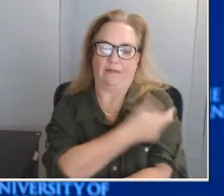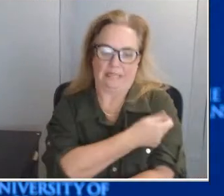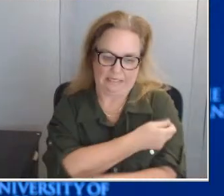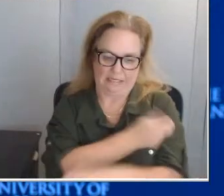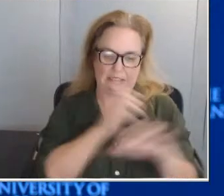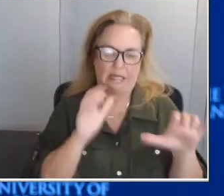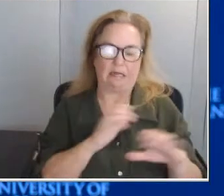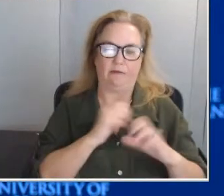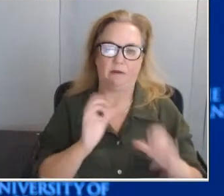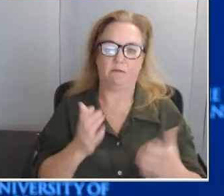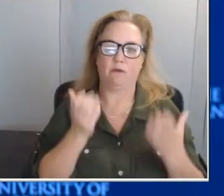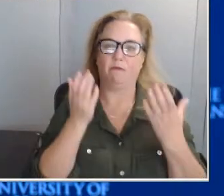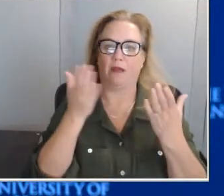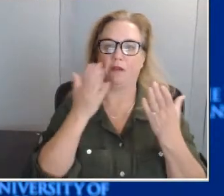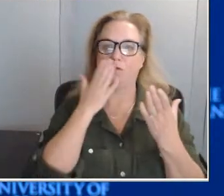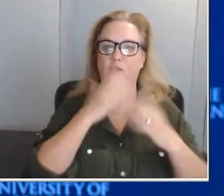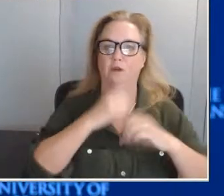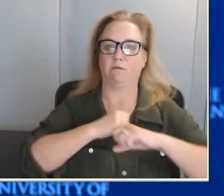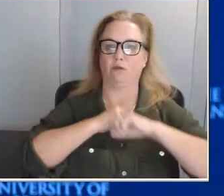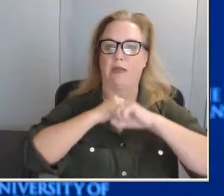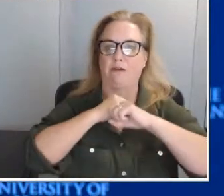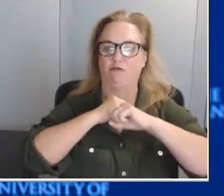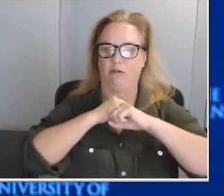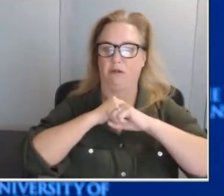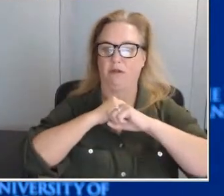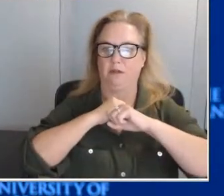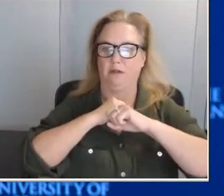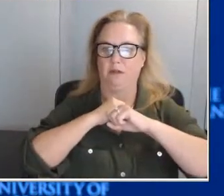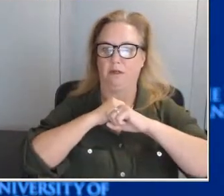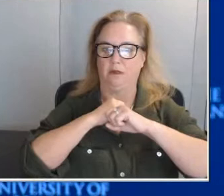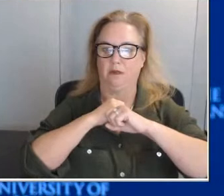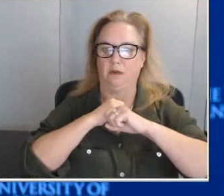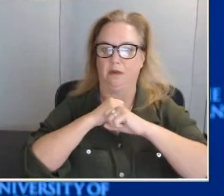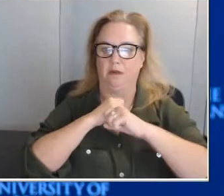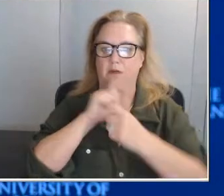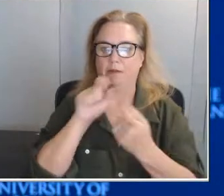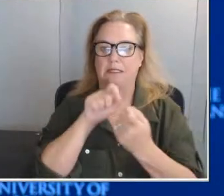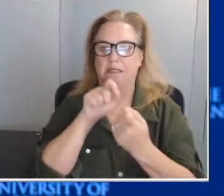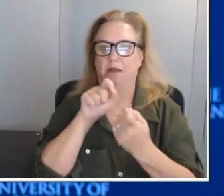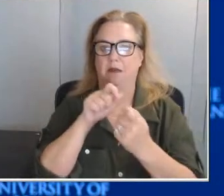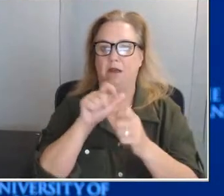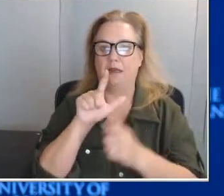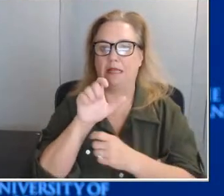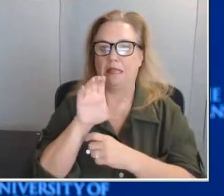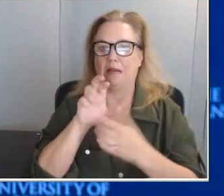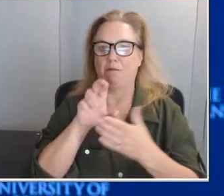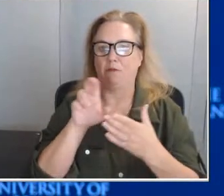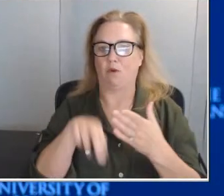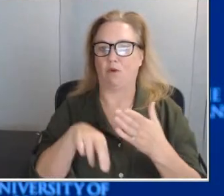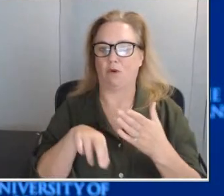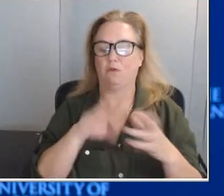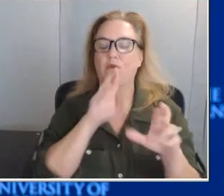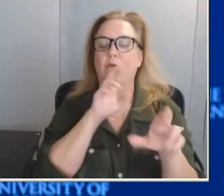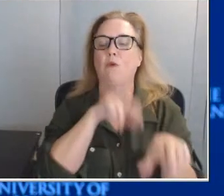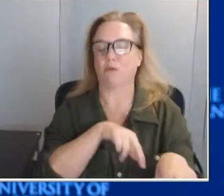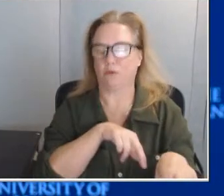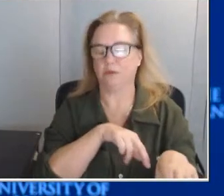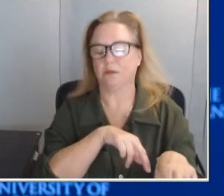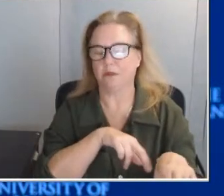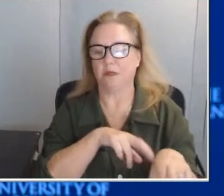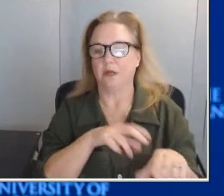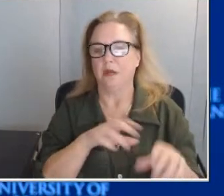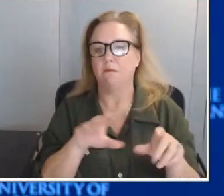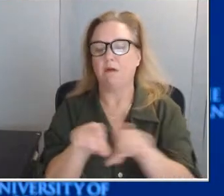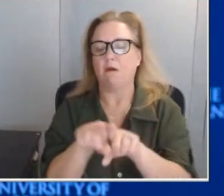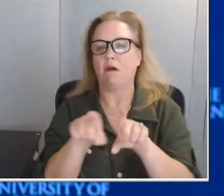provide good protection based on certain early lab reports, of course, but also based on the